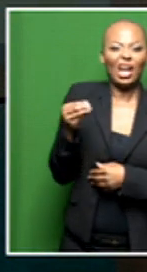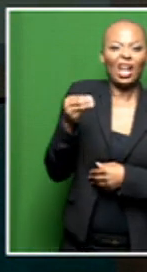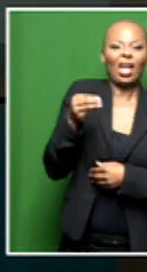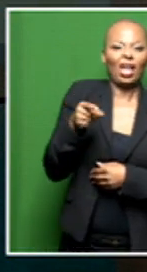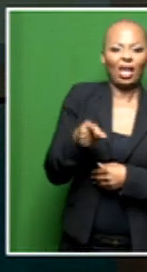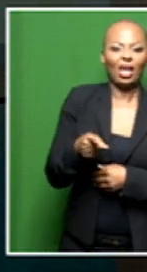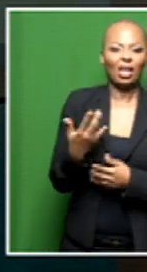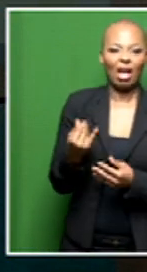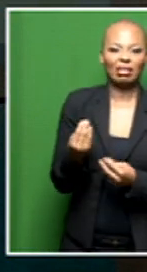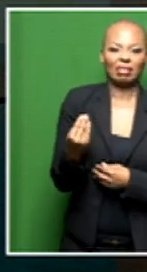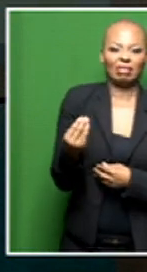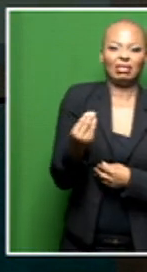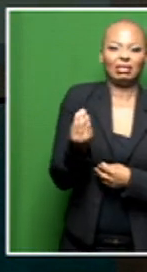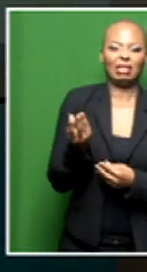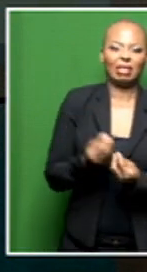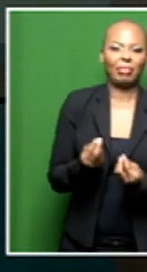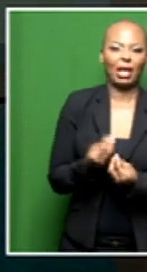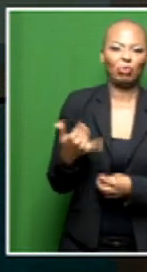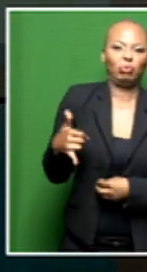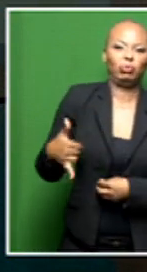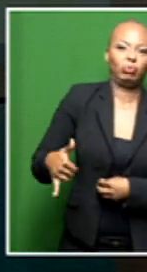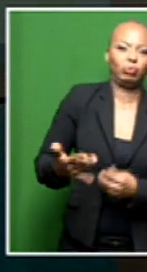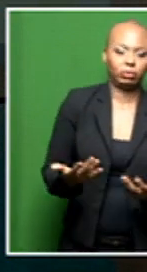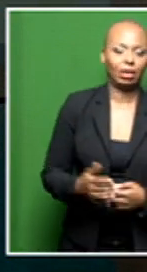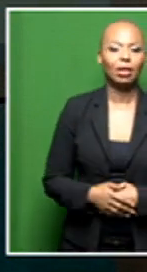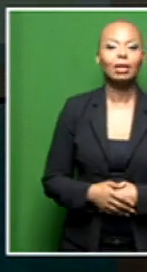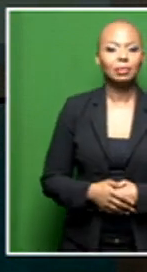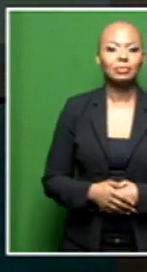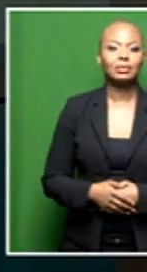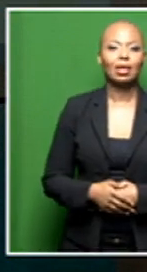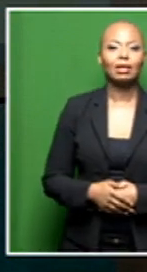charmingly dysfunctional family, a closet full of skeletons. All right.